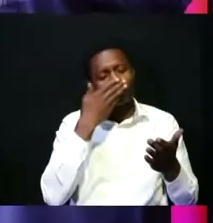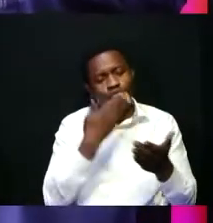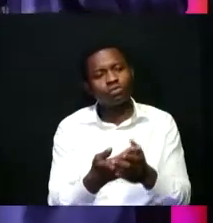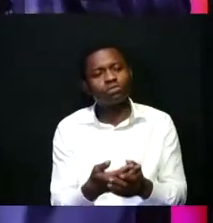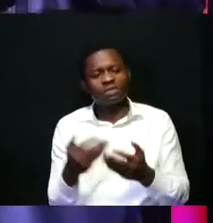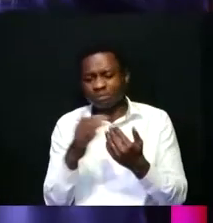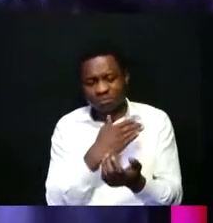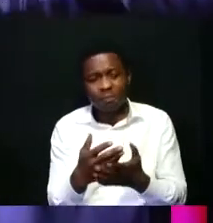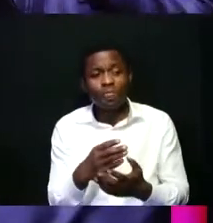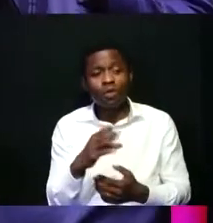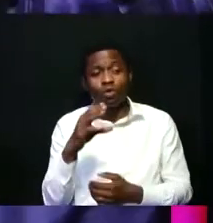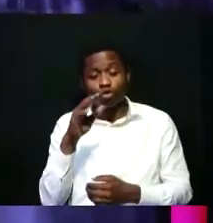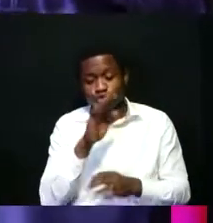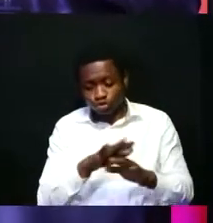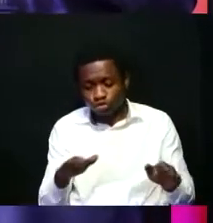In